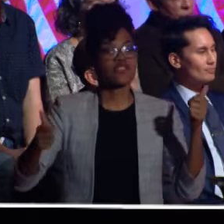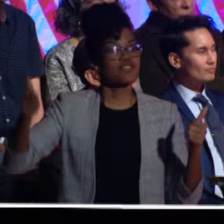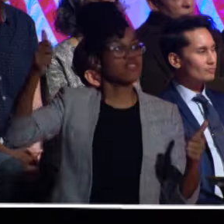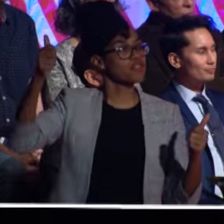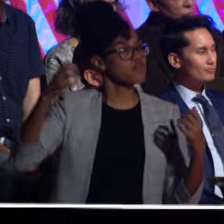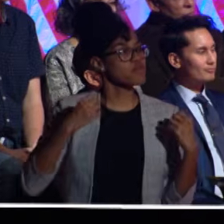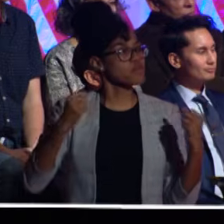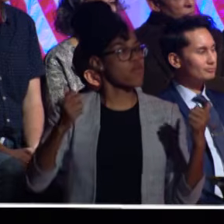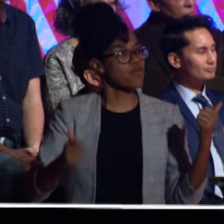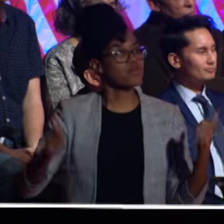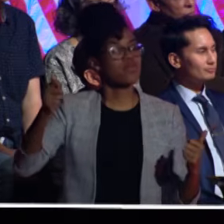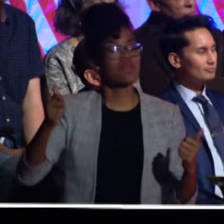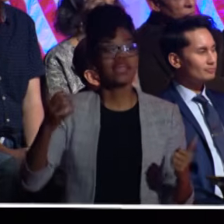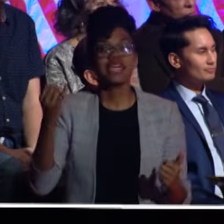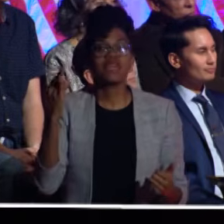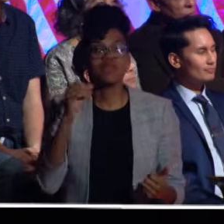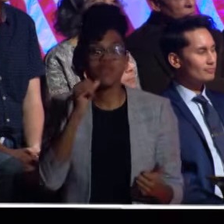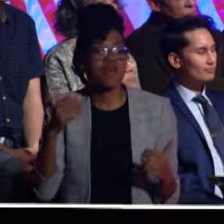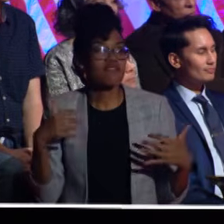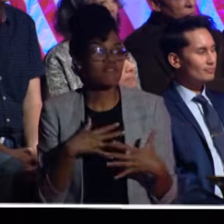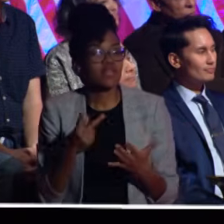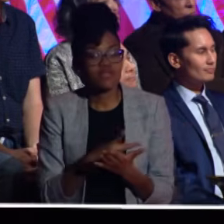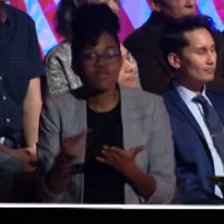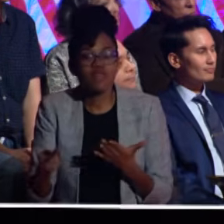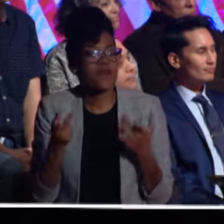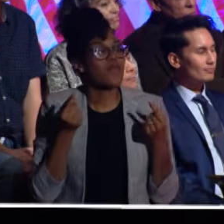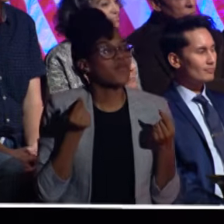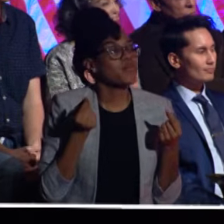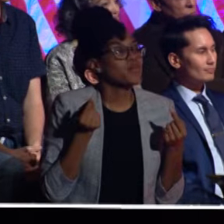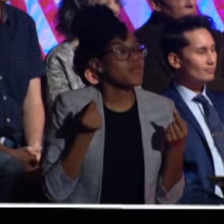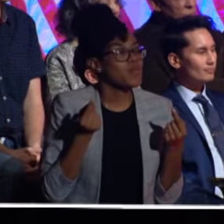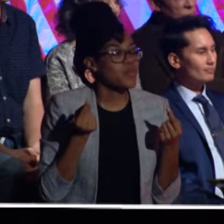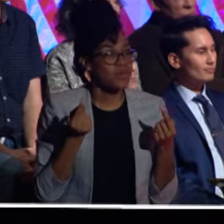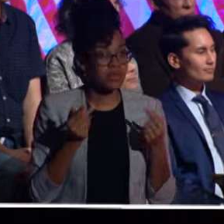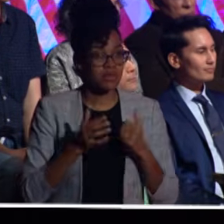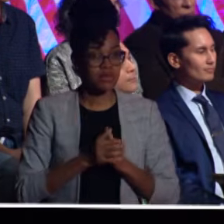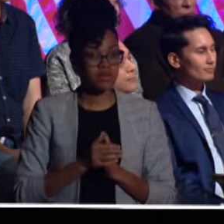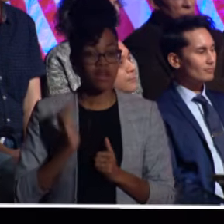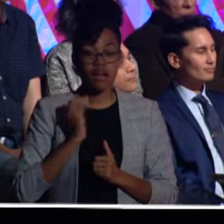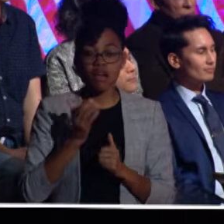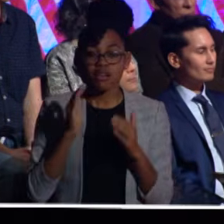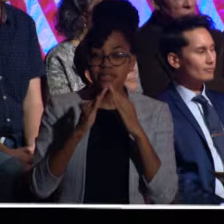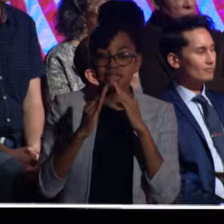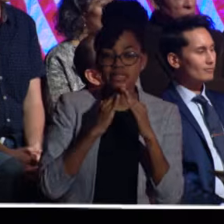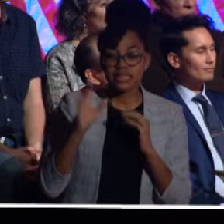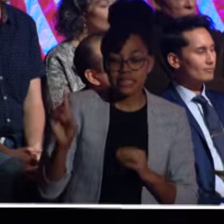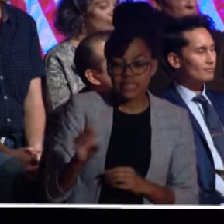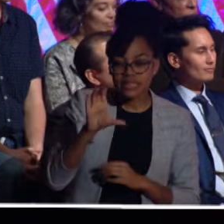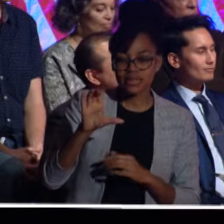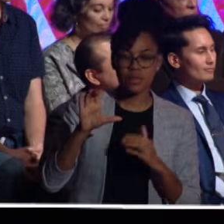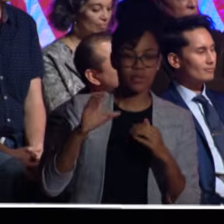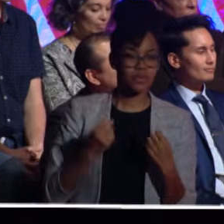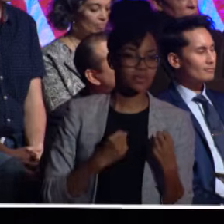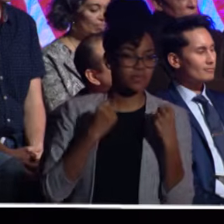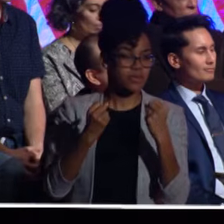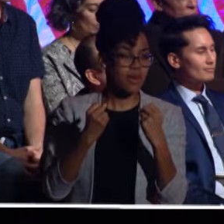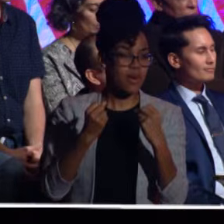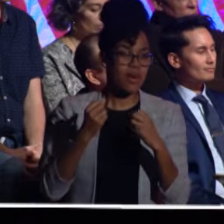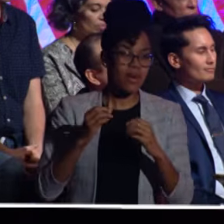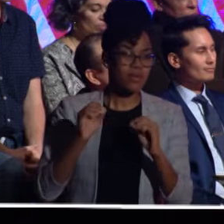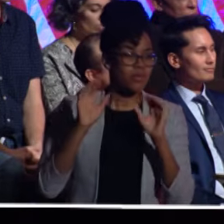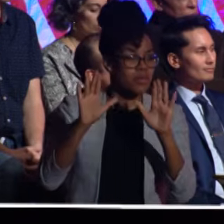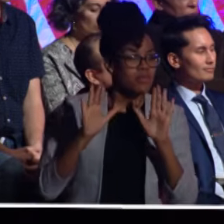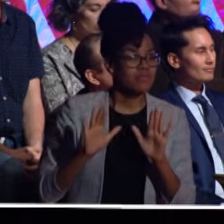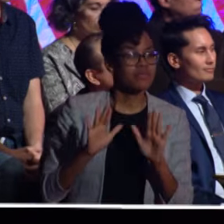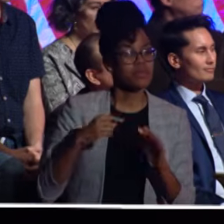would we do if we weren't afraid to fail? In a city as prosperous as ours, it is our responsibility to decide how